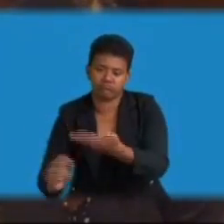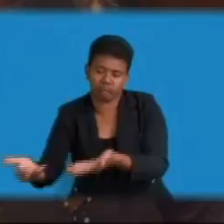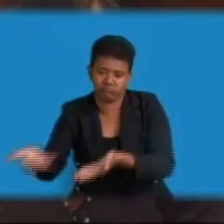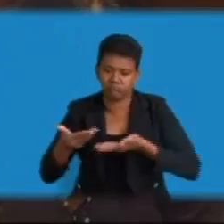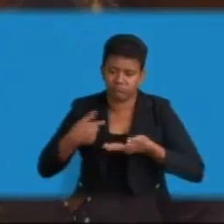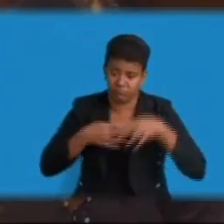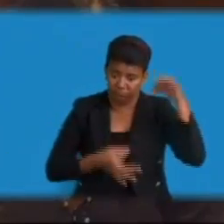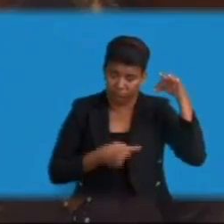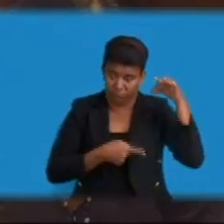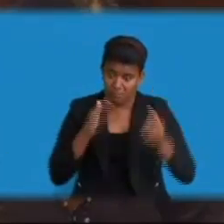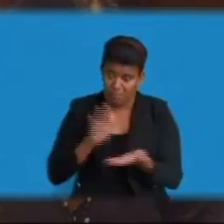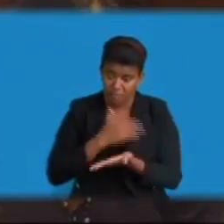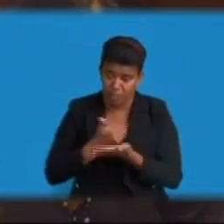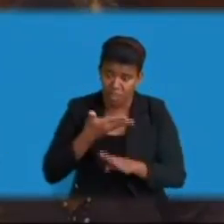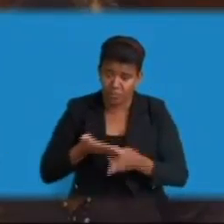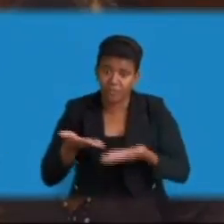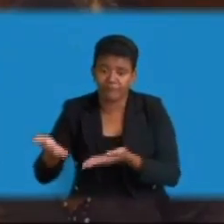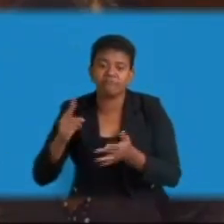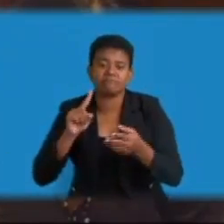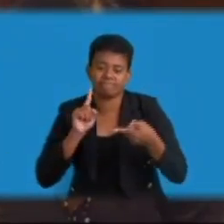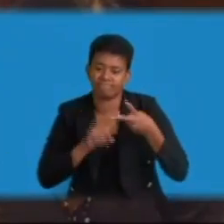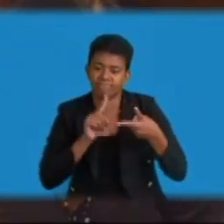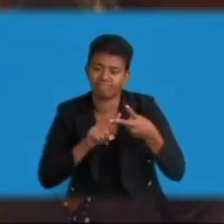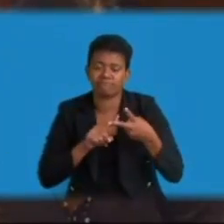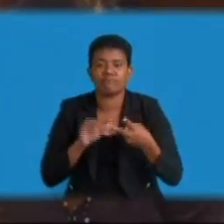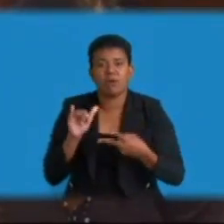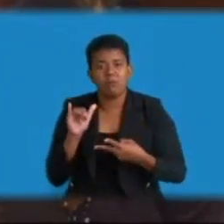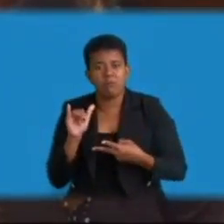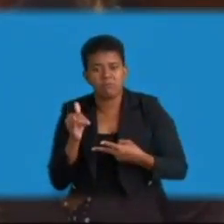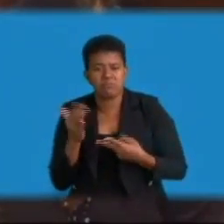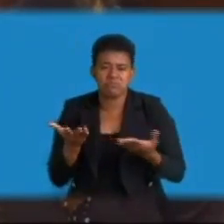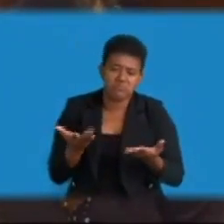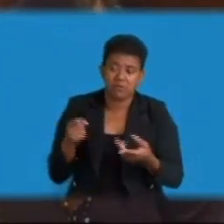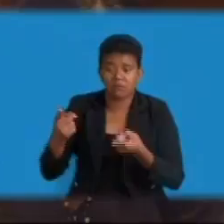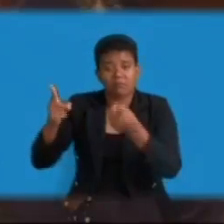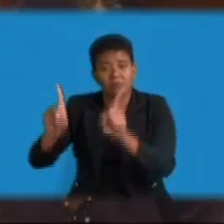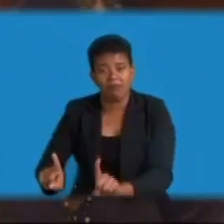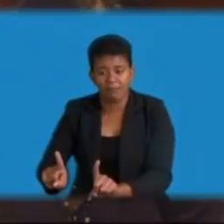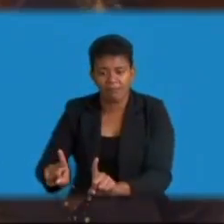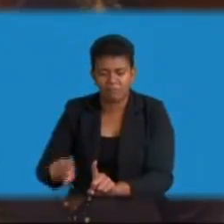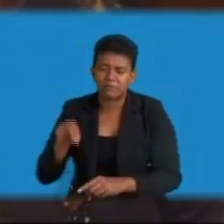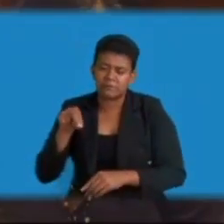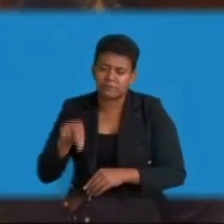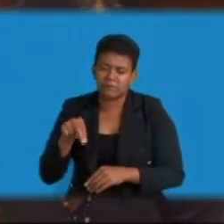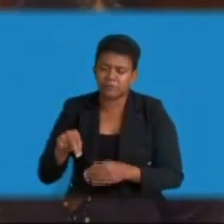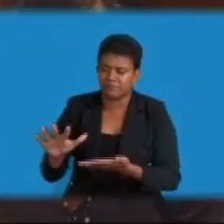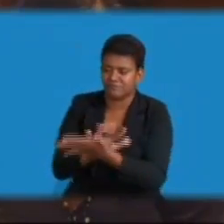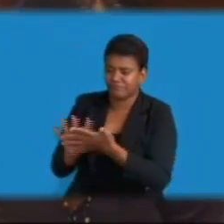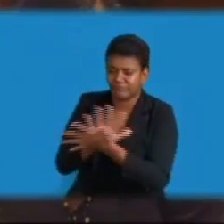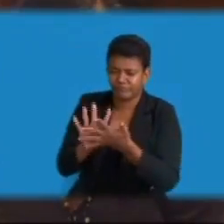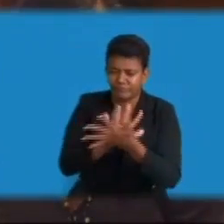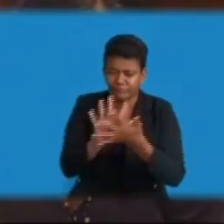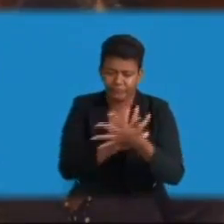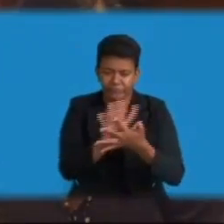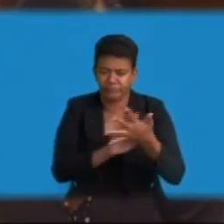not as per the condition of their leases, or the lessees have actually passed away and there are pending complicated estate administration issues